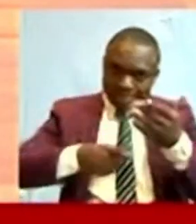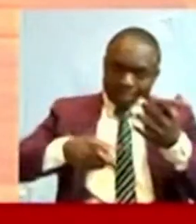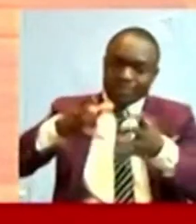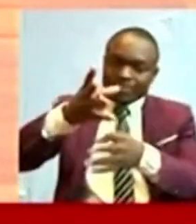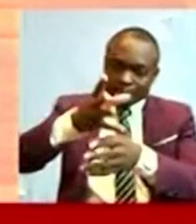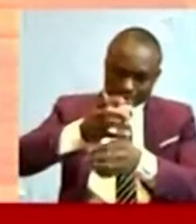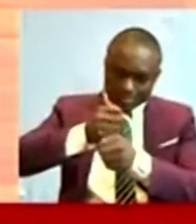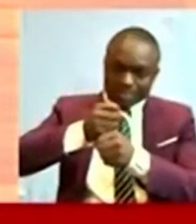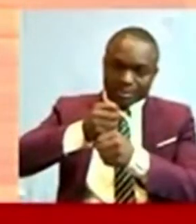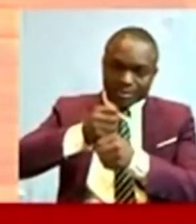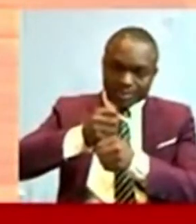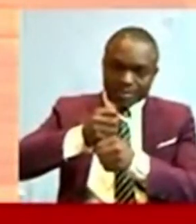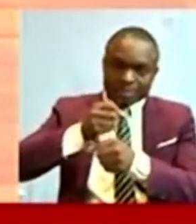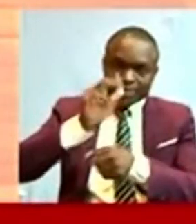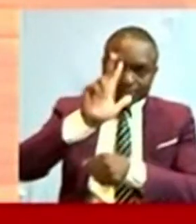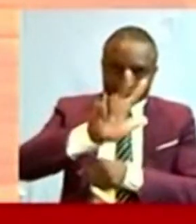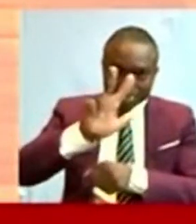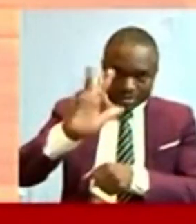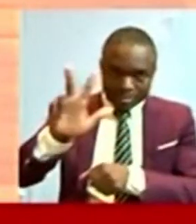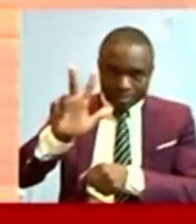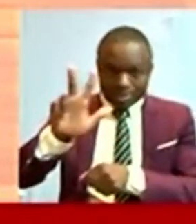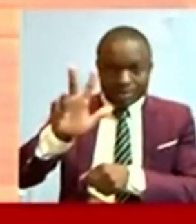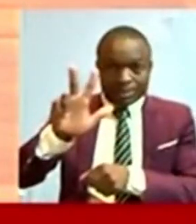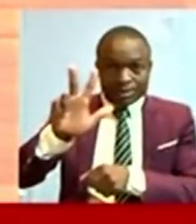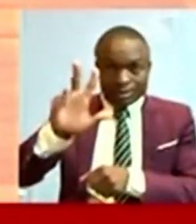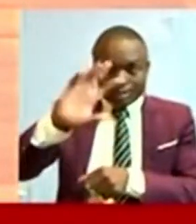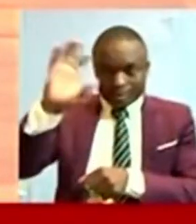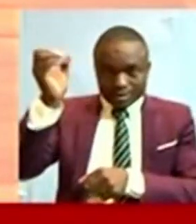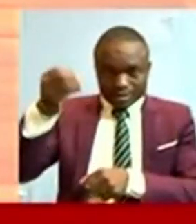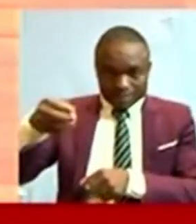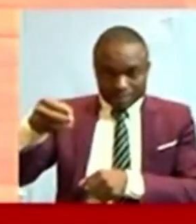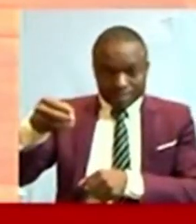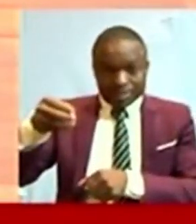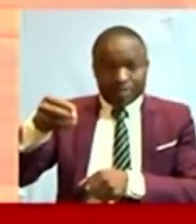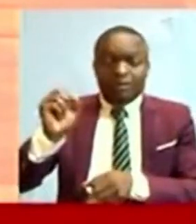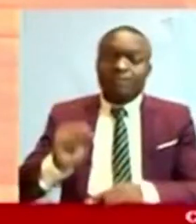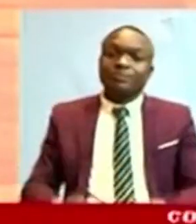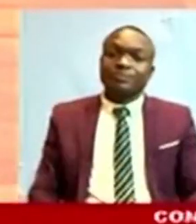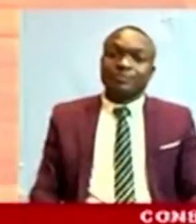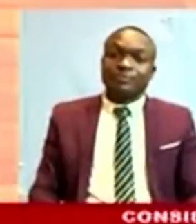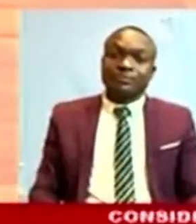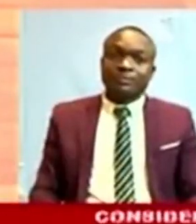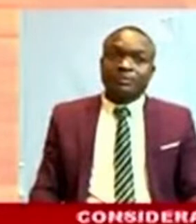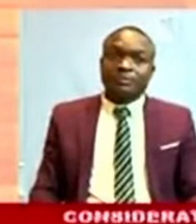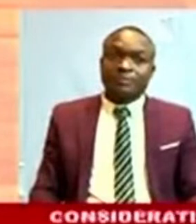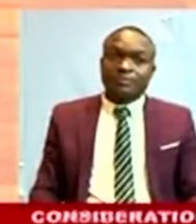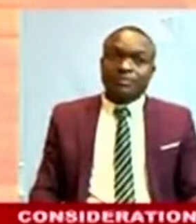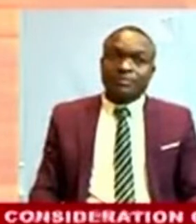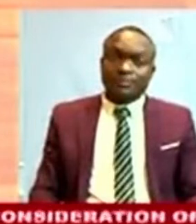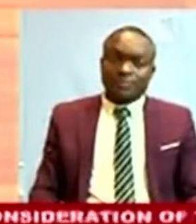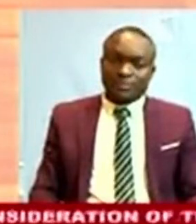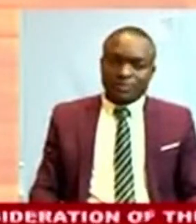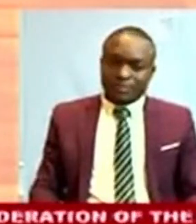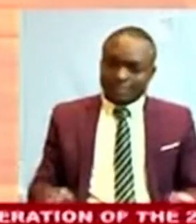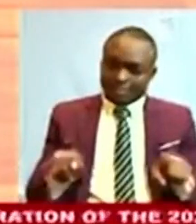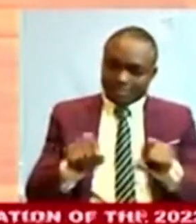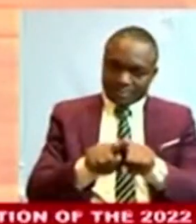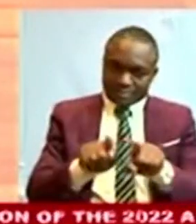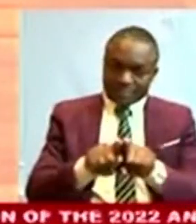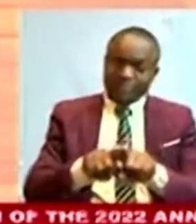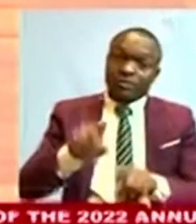was 33, which is 33%, which is equivalent to 1 to